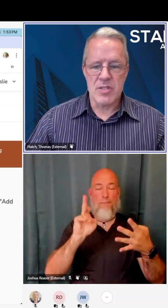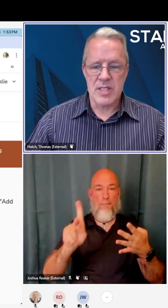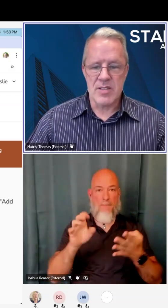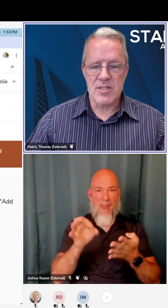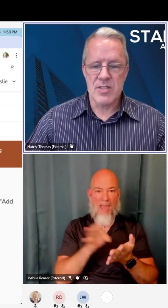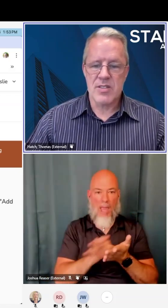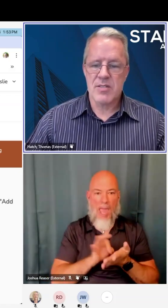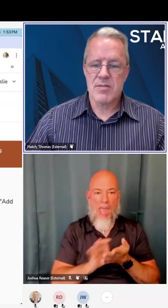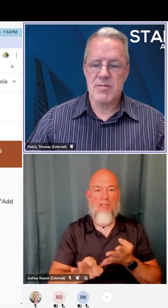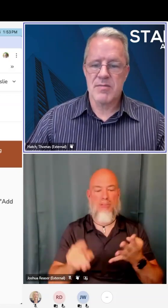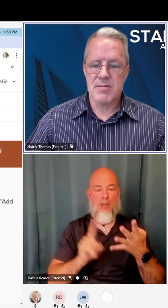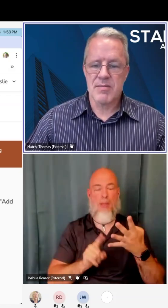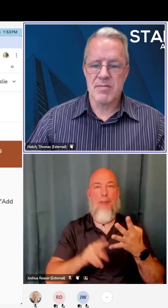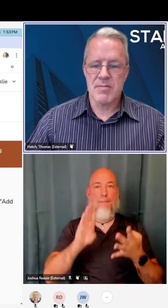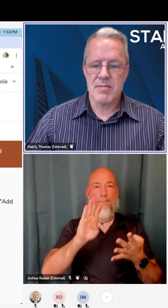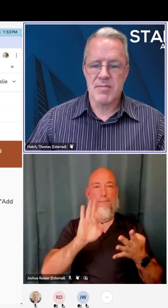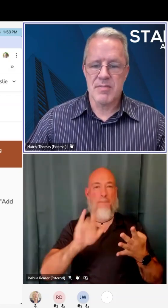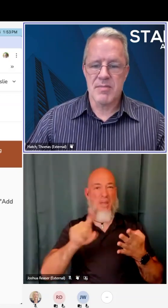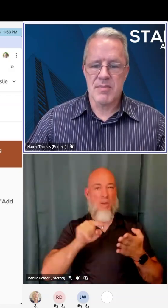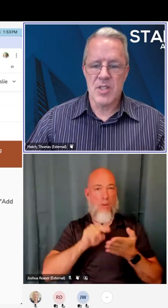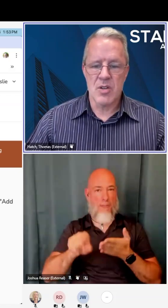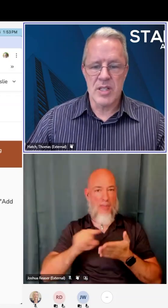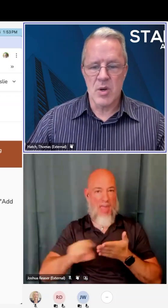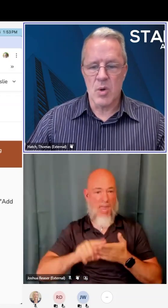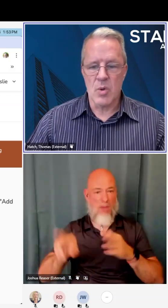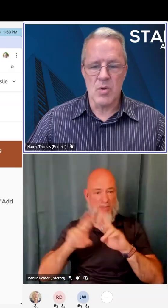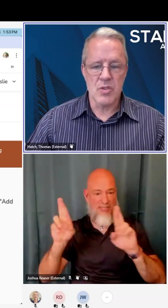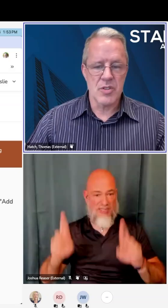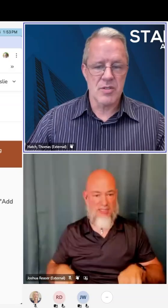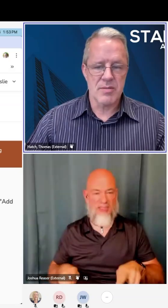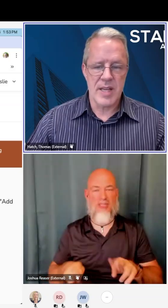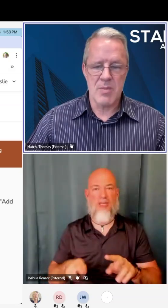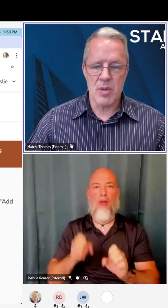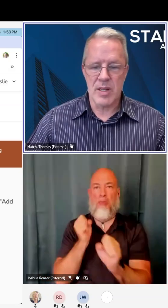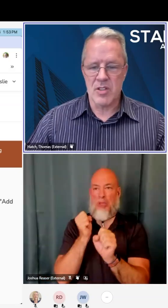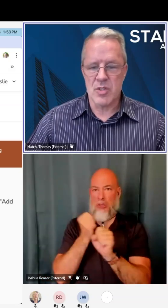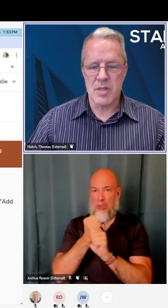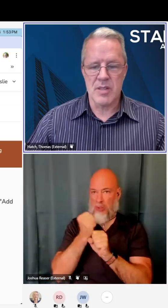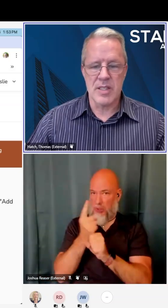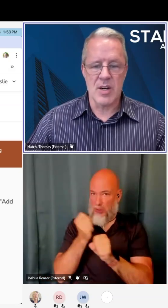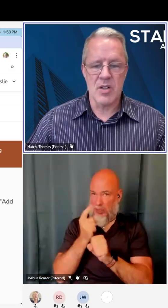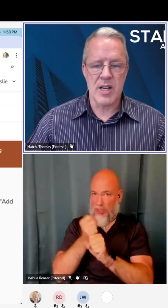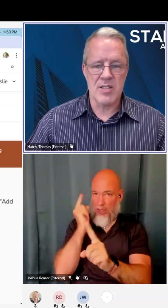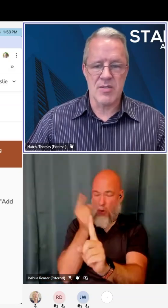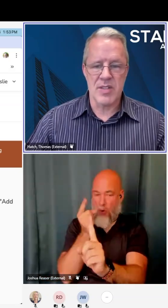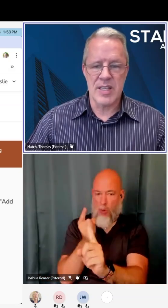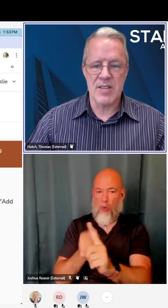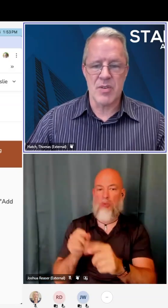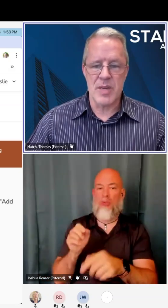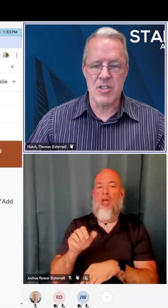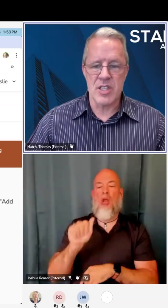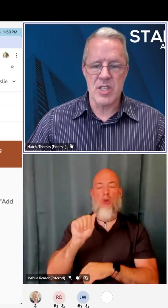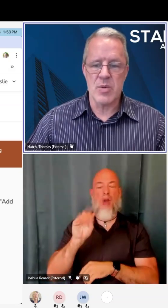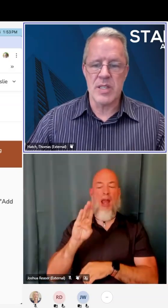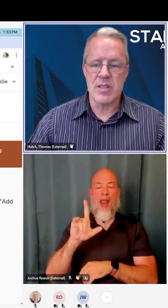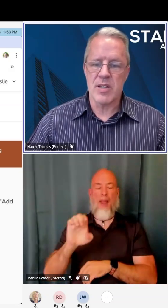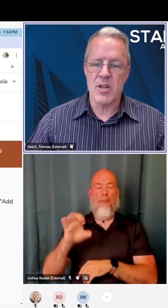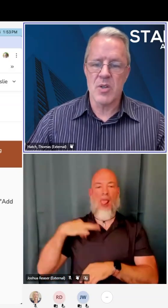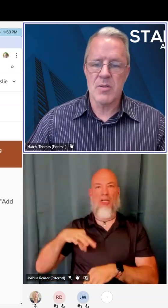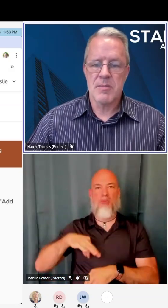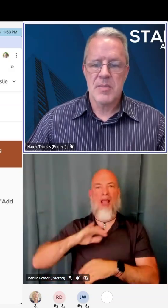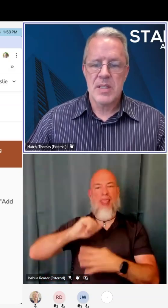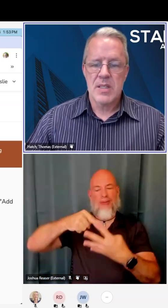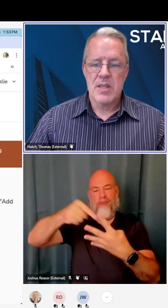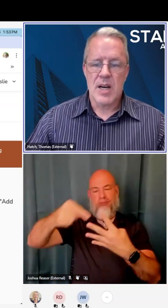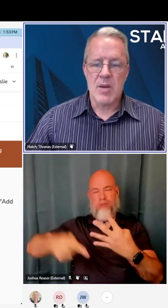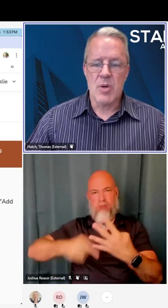pay receipts, yearly goals, ABLE eligibility, all kinds of the information that you would need to